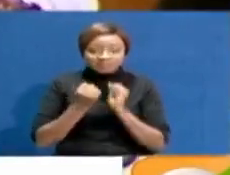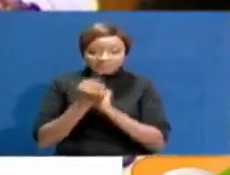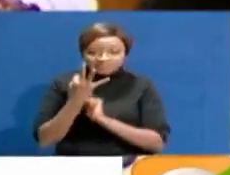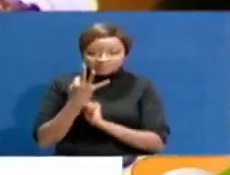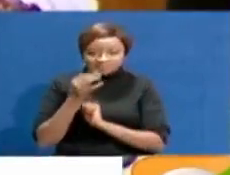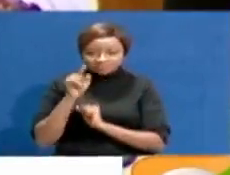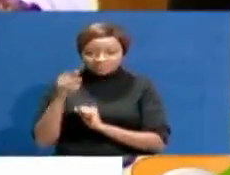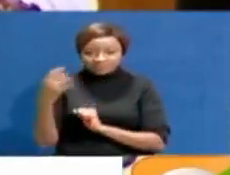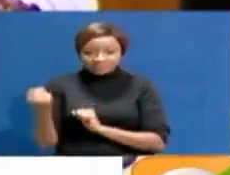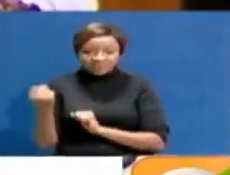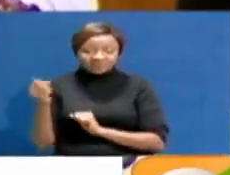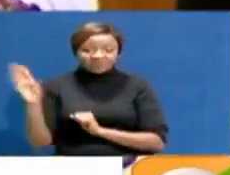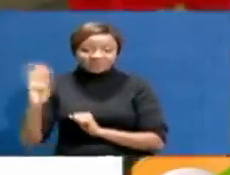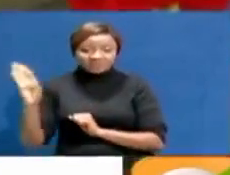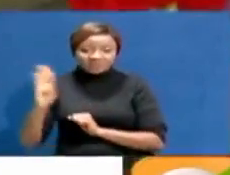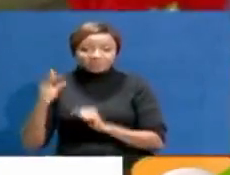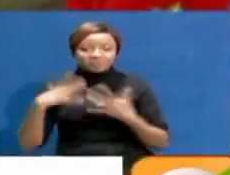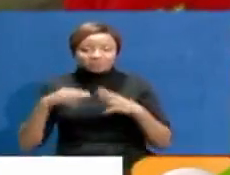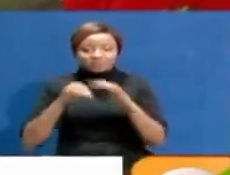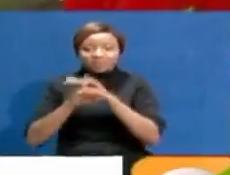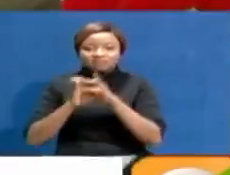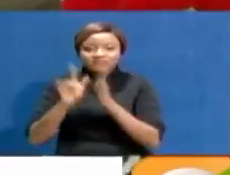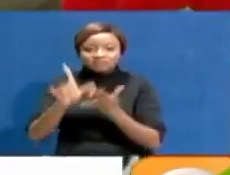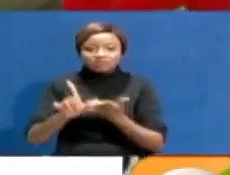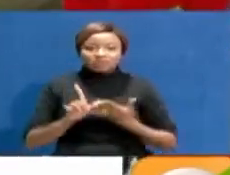kufikia sasa.